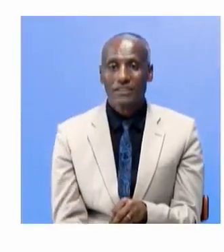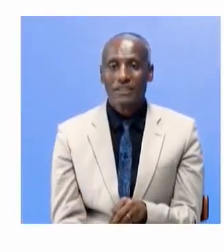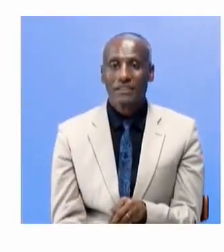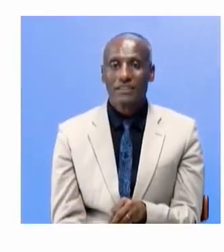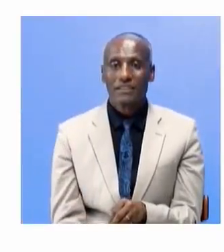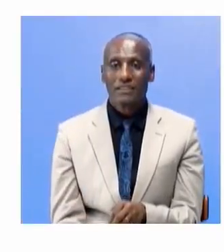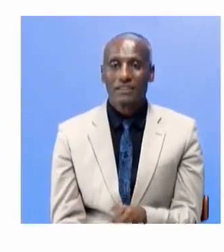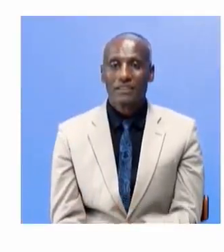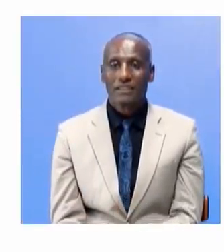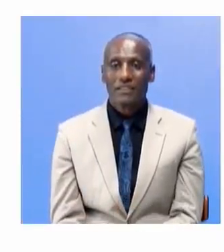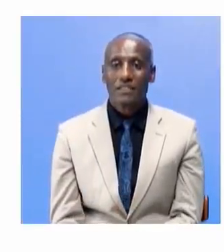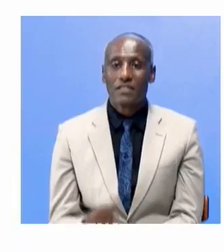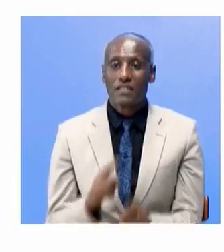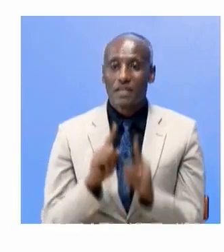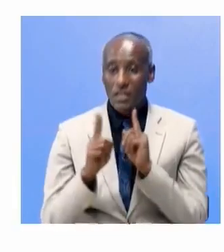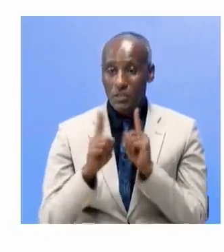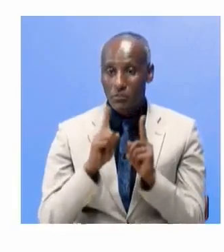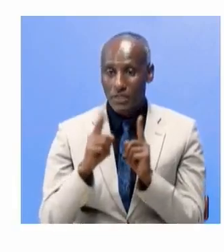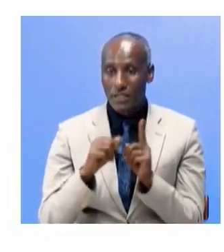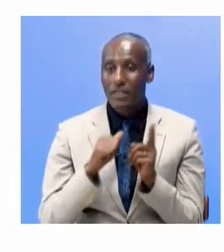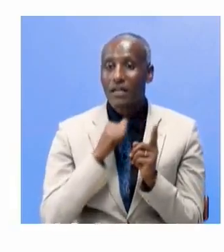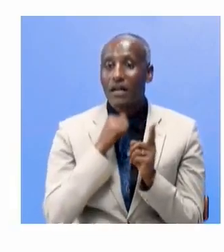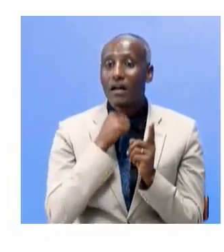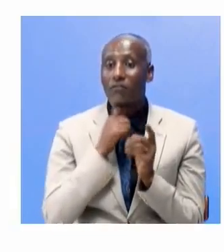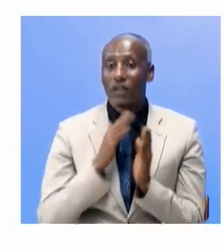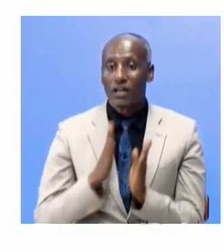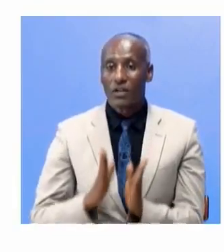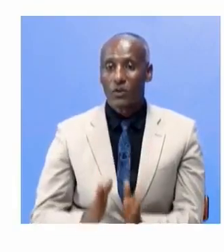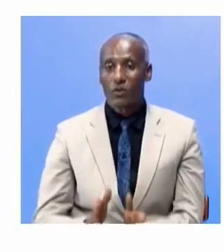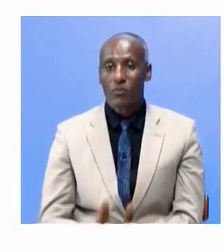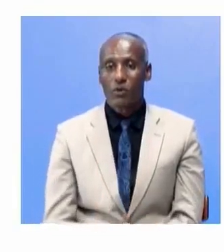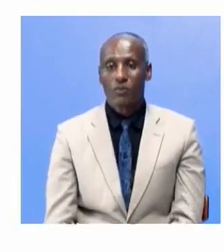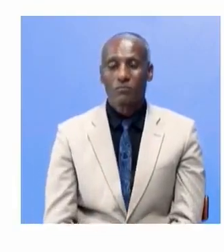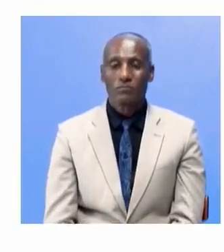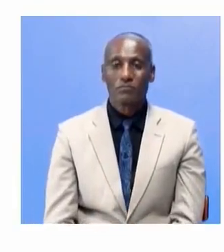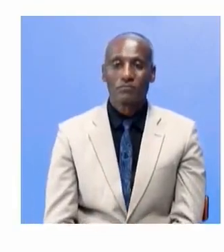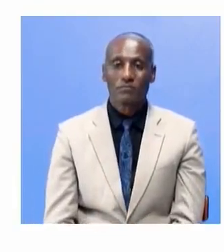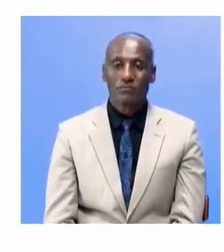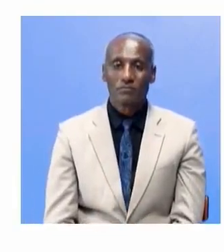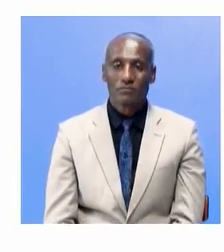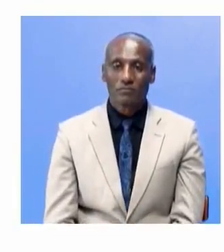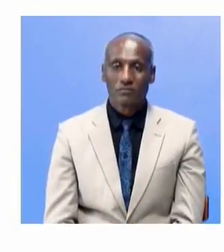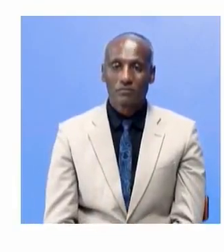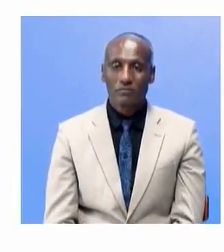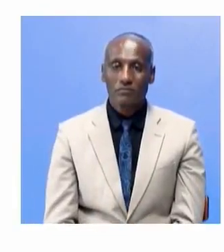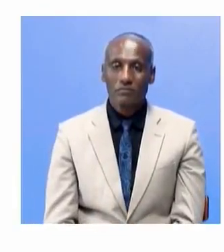or don't speak Afan Oromo.